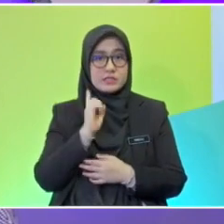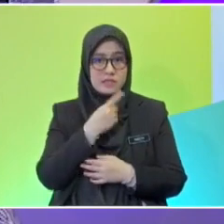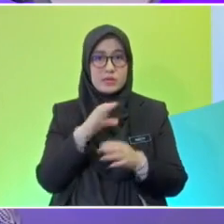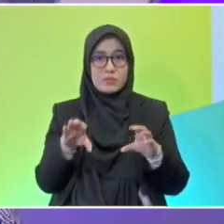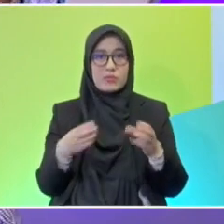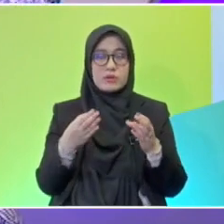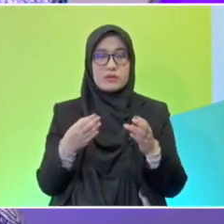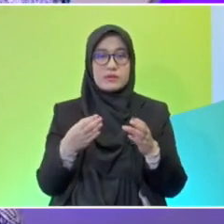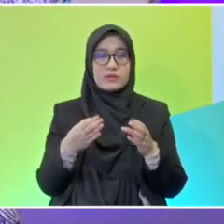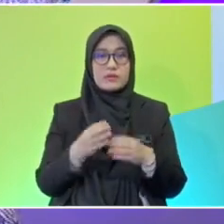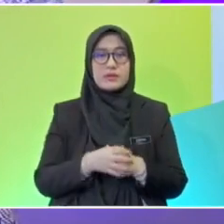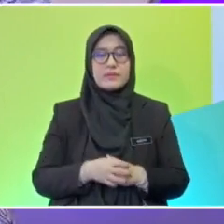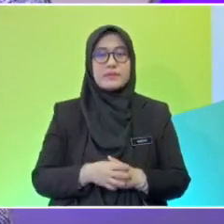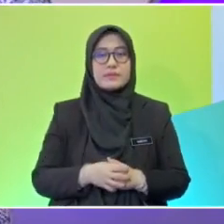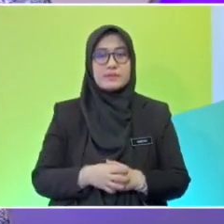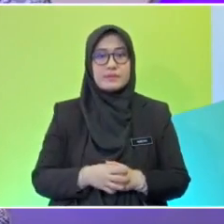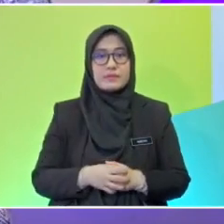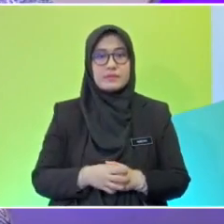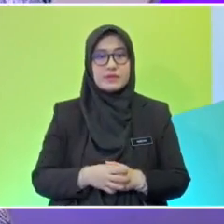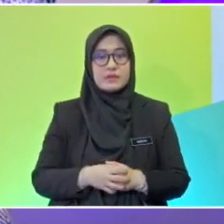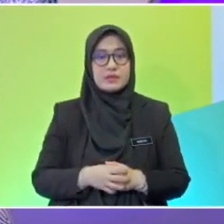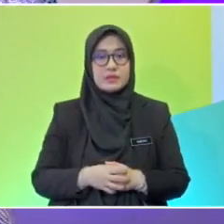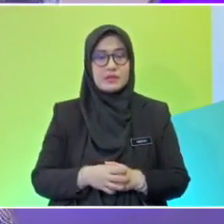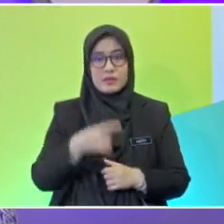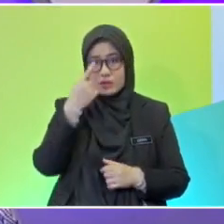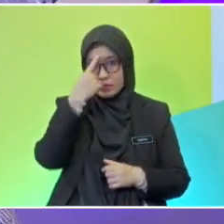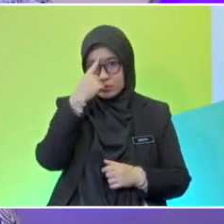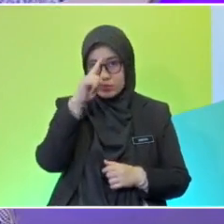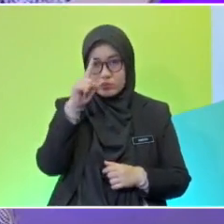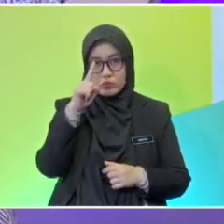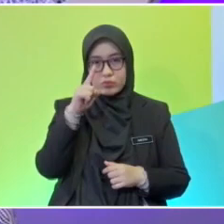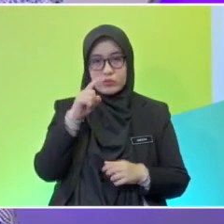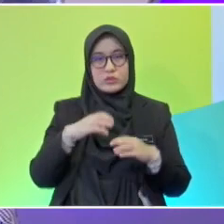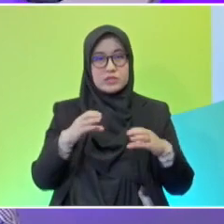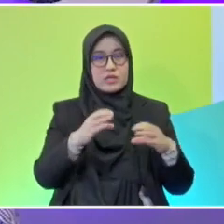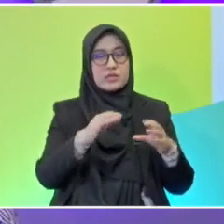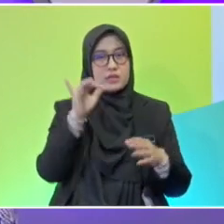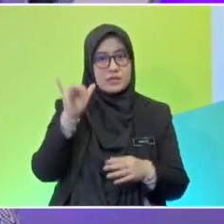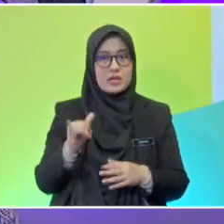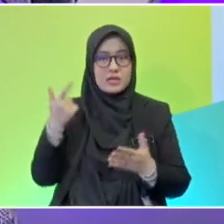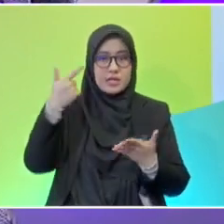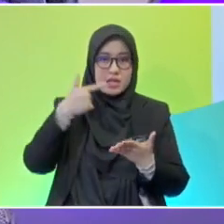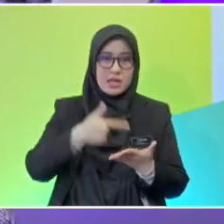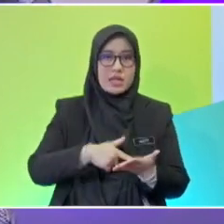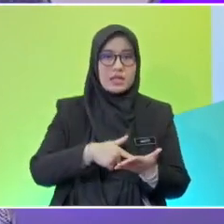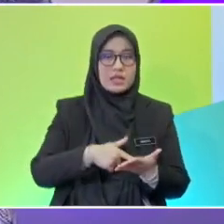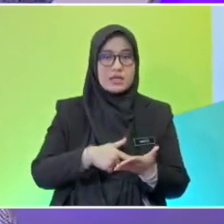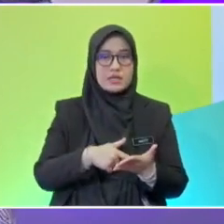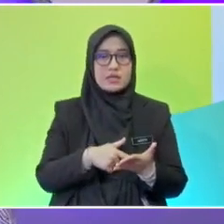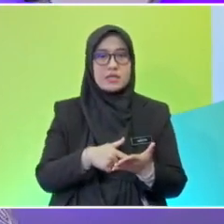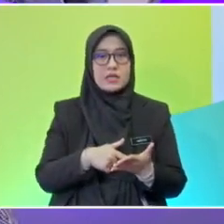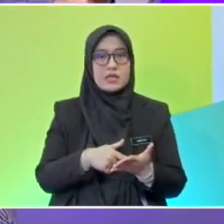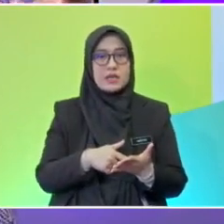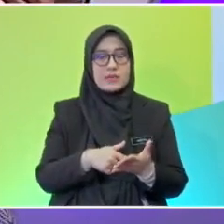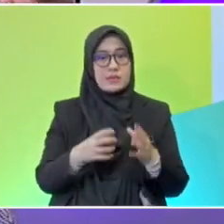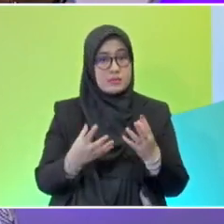I want further details, there are more ways I could gather data. So next, I could also gather pictures of projects that are